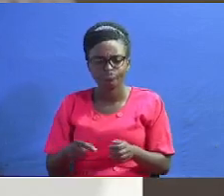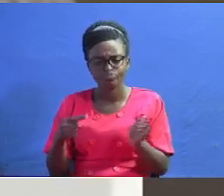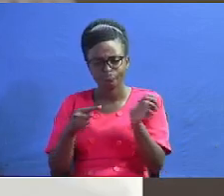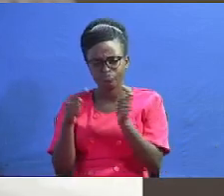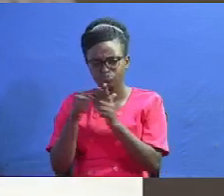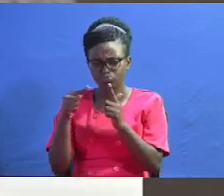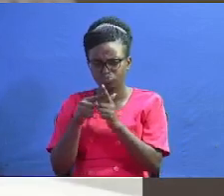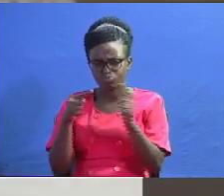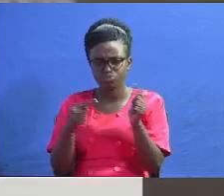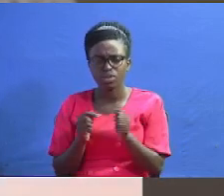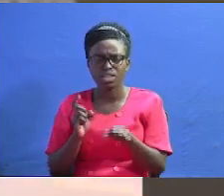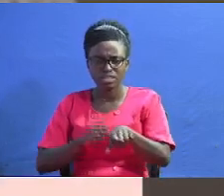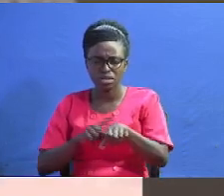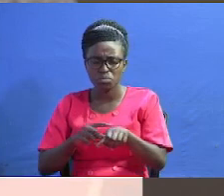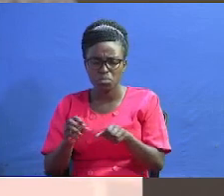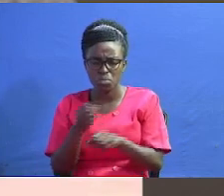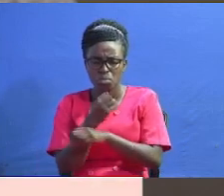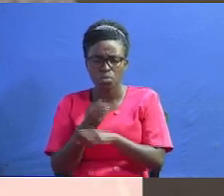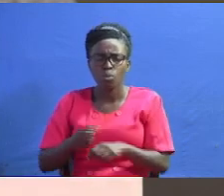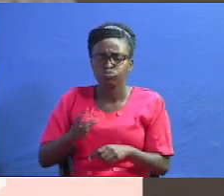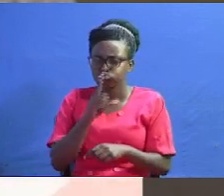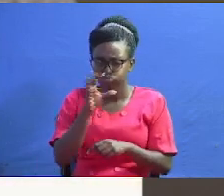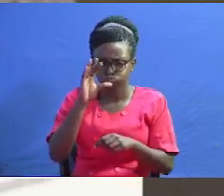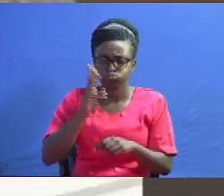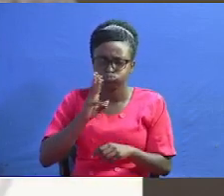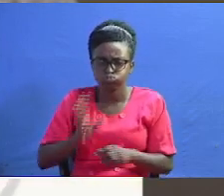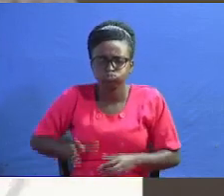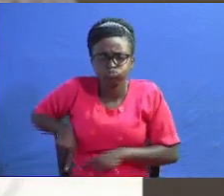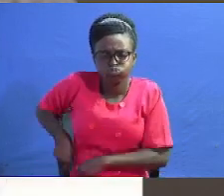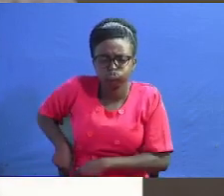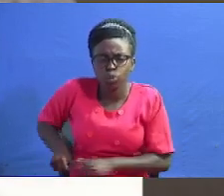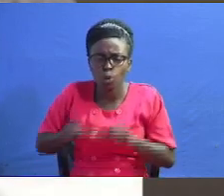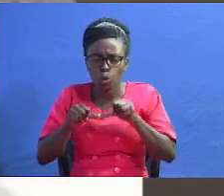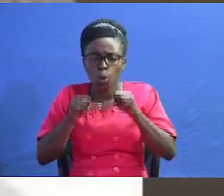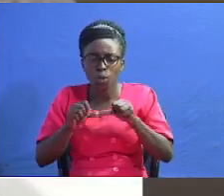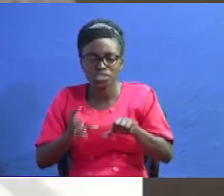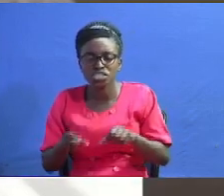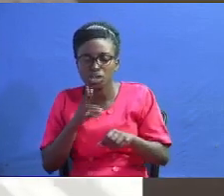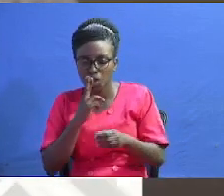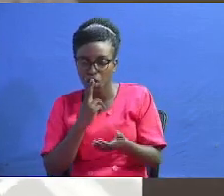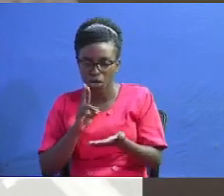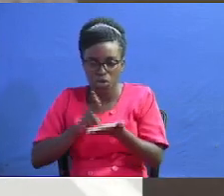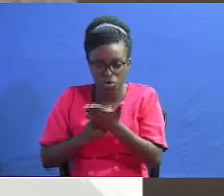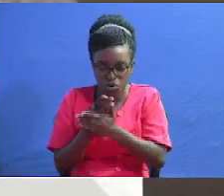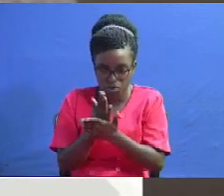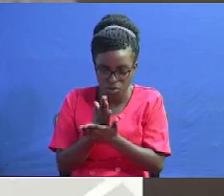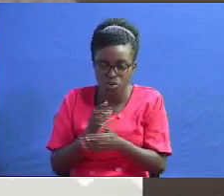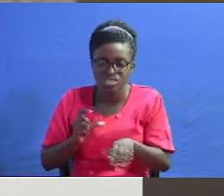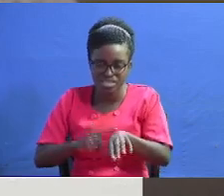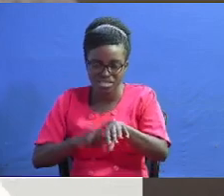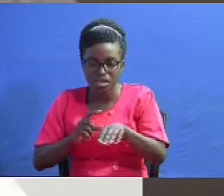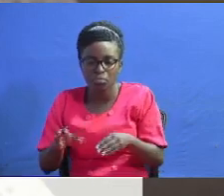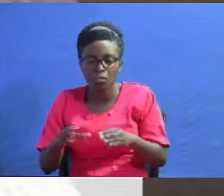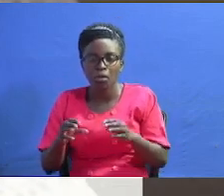53 reported cases of cholera, and the Ministry of Health, along with the Kenya Red Cross, is conducting medical